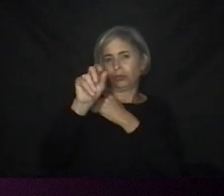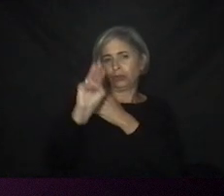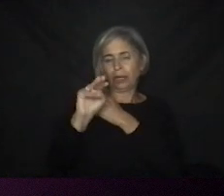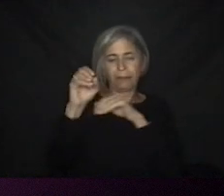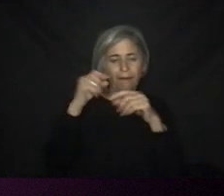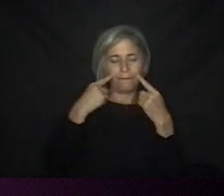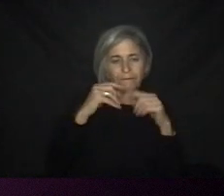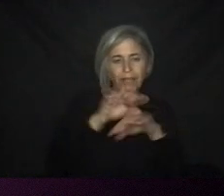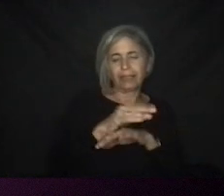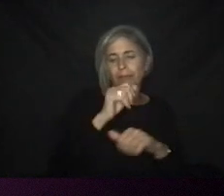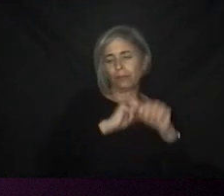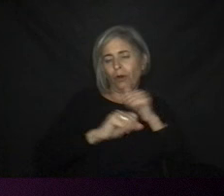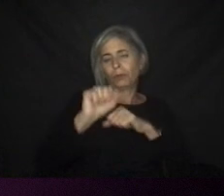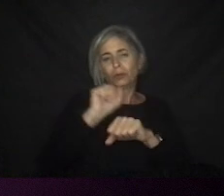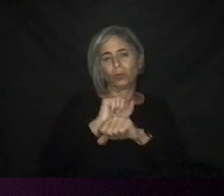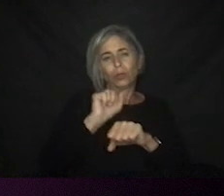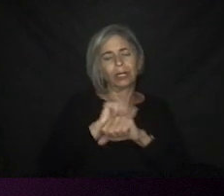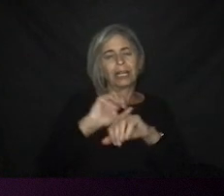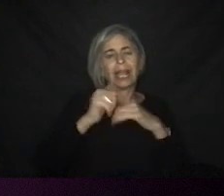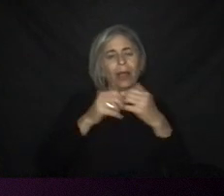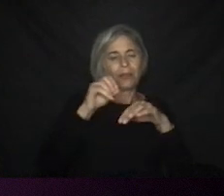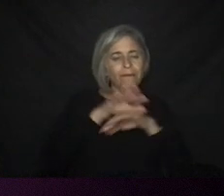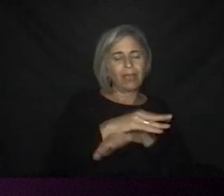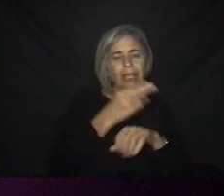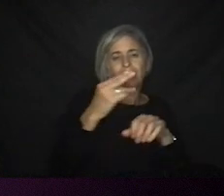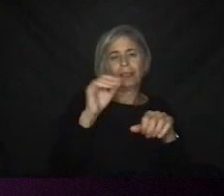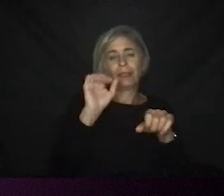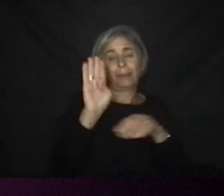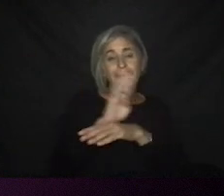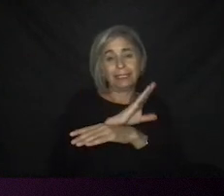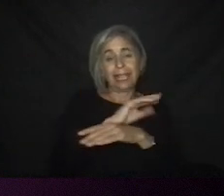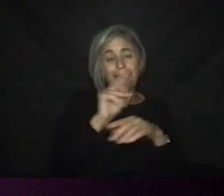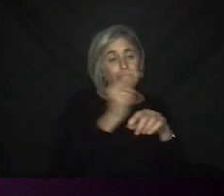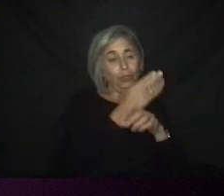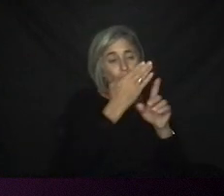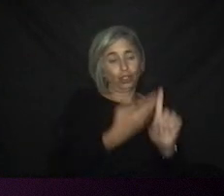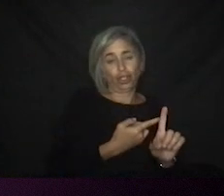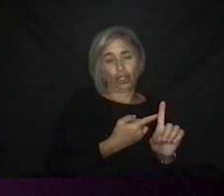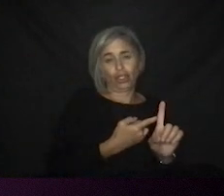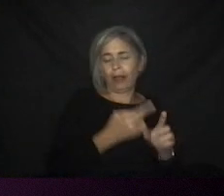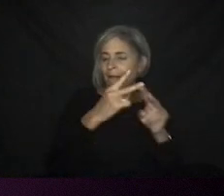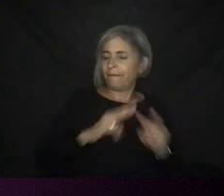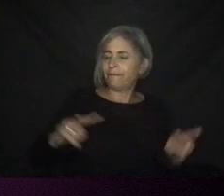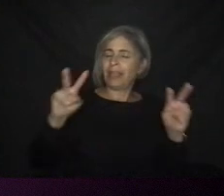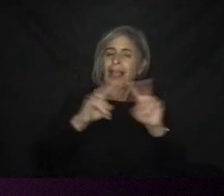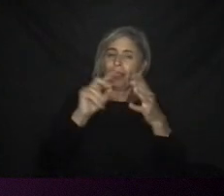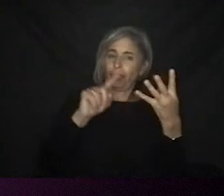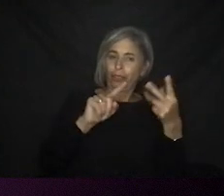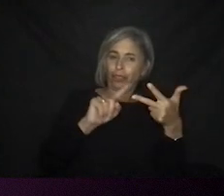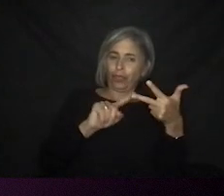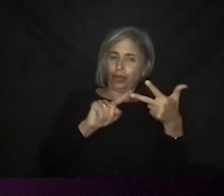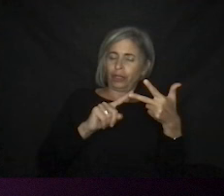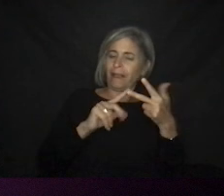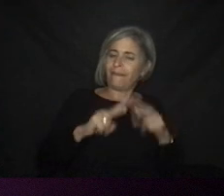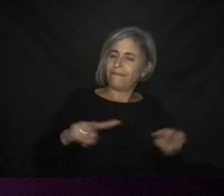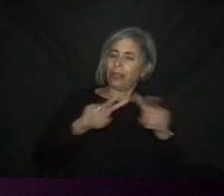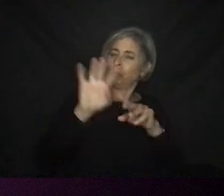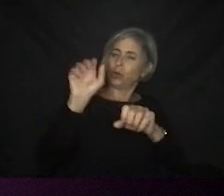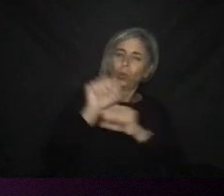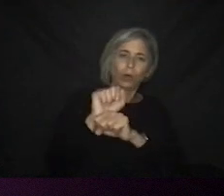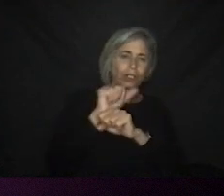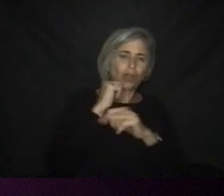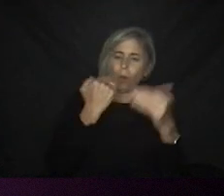of performance work, how they affect the business, the user. And the third thing is value your work. You know, don't limit